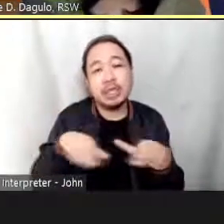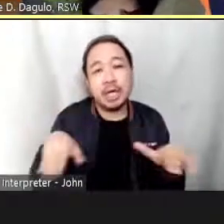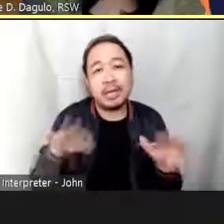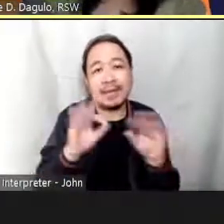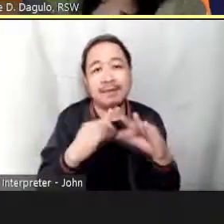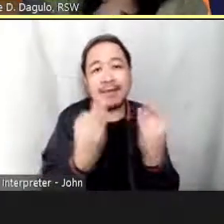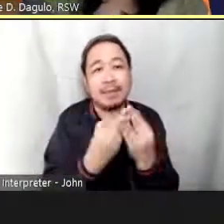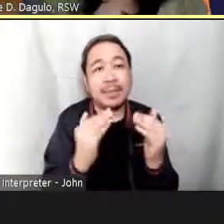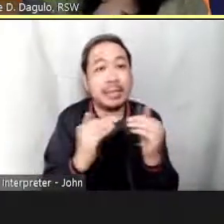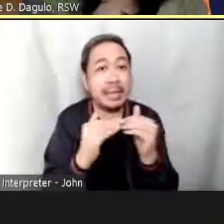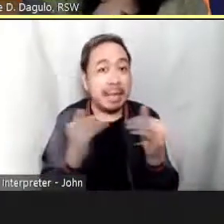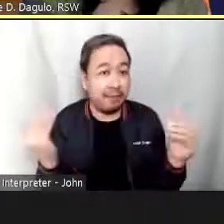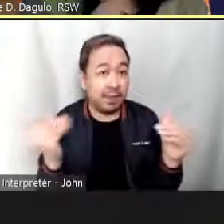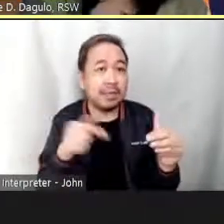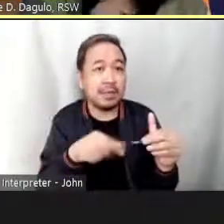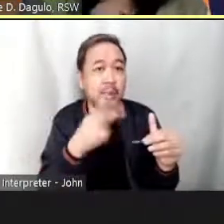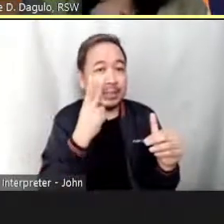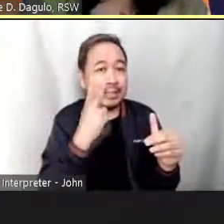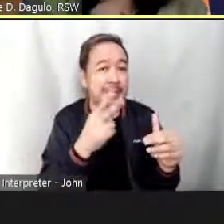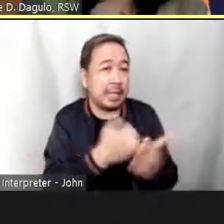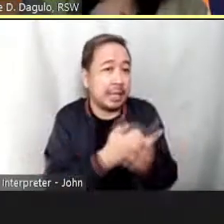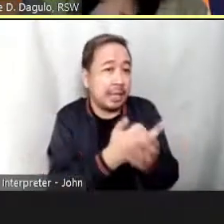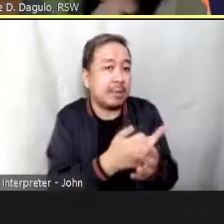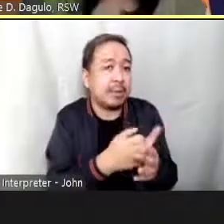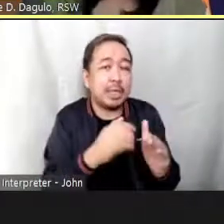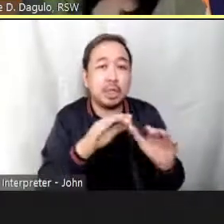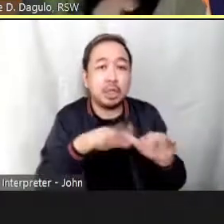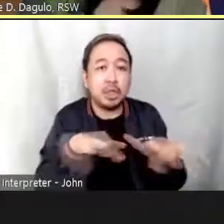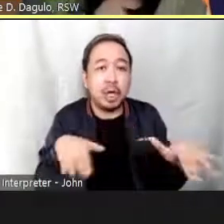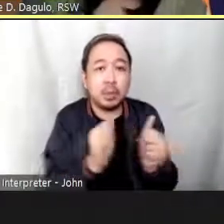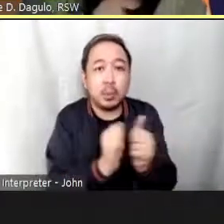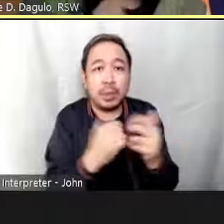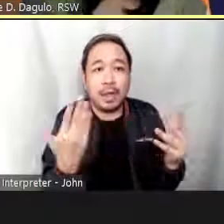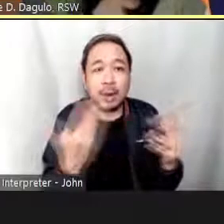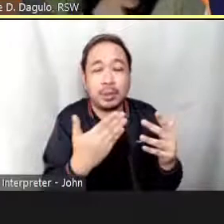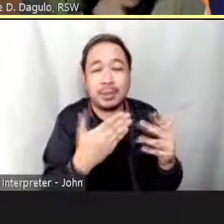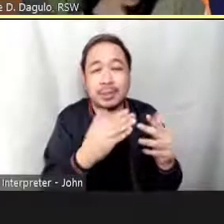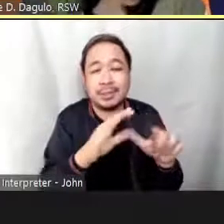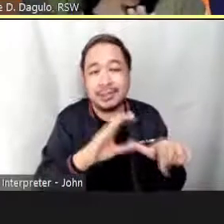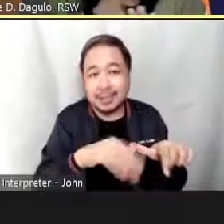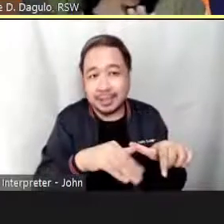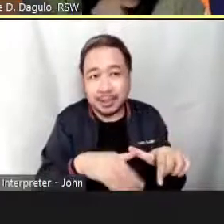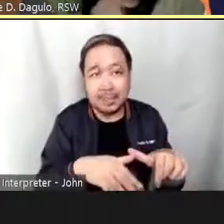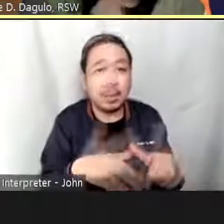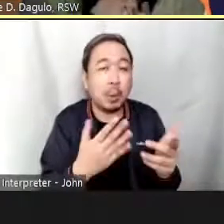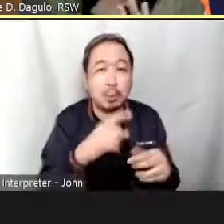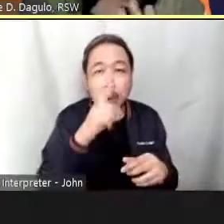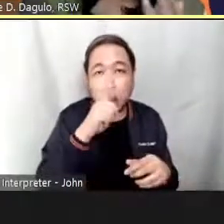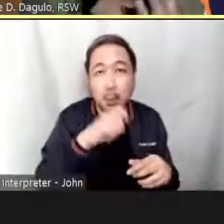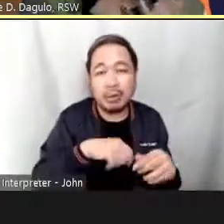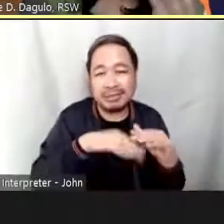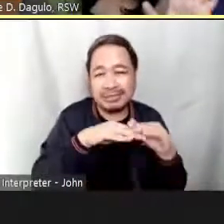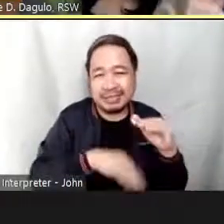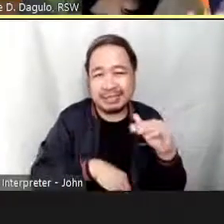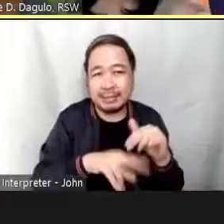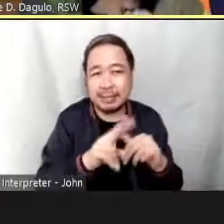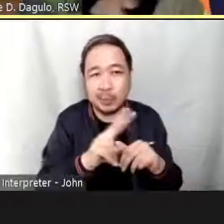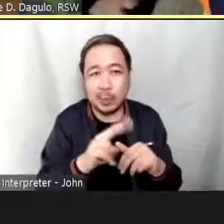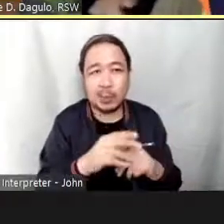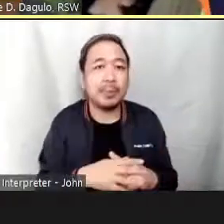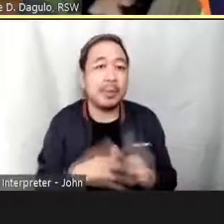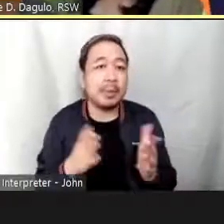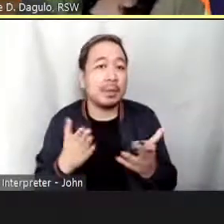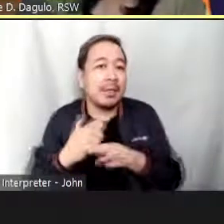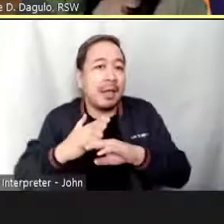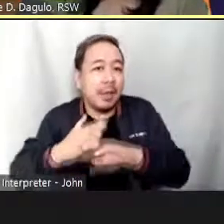hindering factors, has a disability, older child, and that means that older child means 3 years old